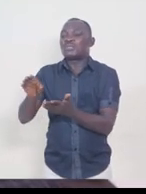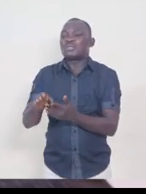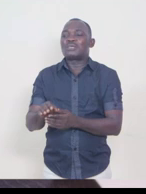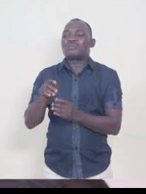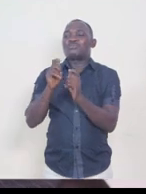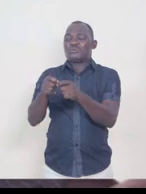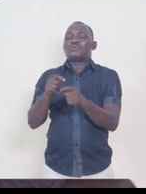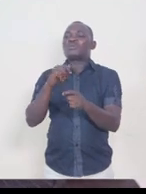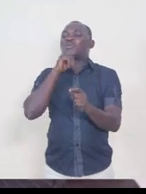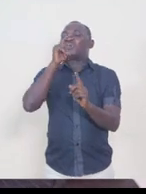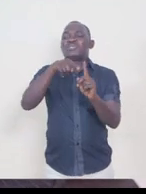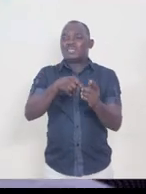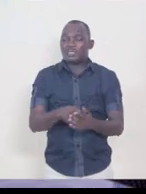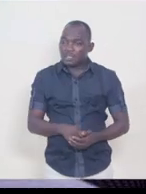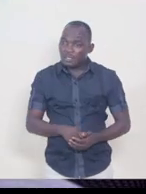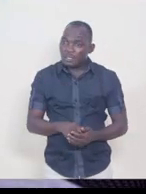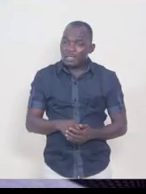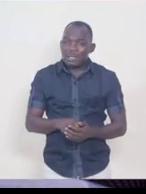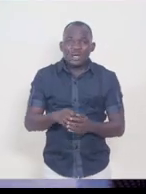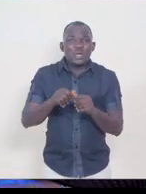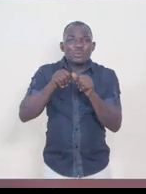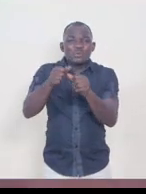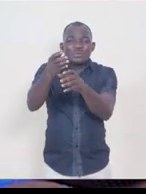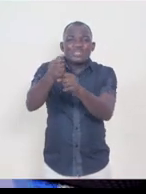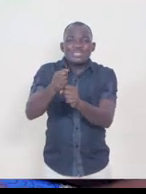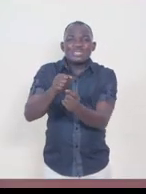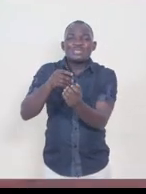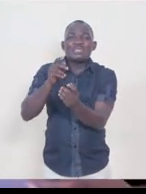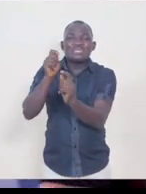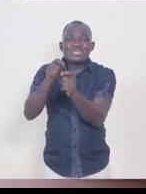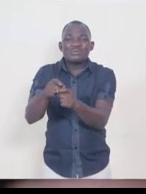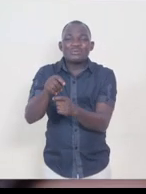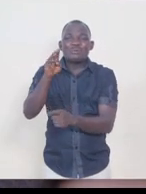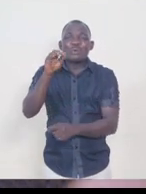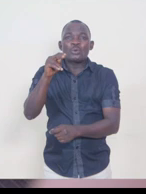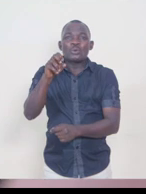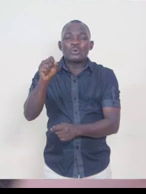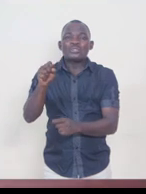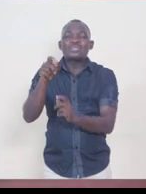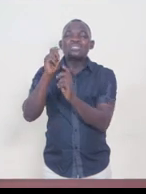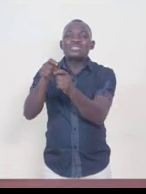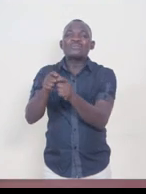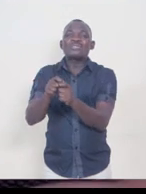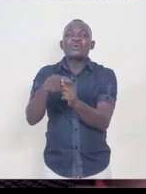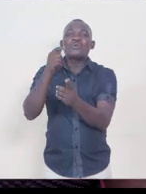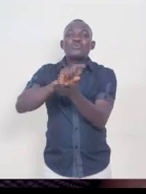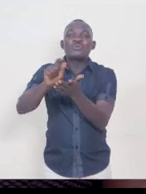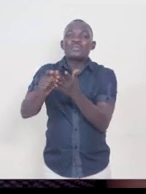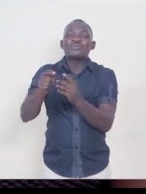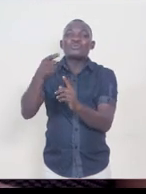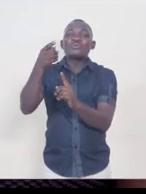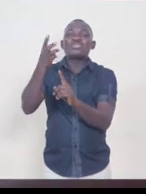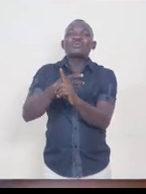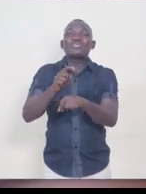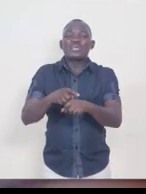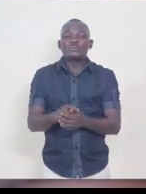week for the past 3 months? Yeah. Look, as you can see from her